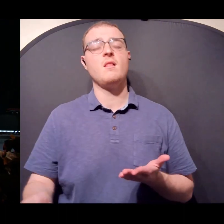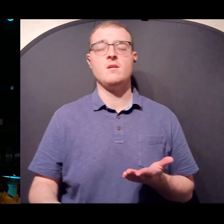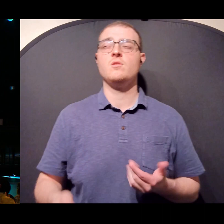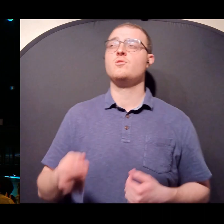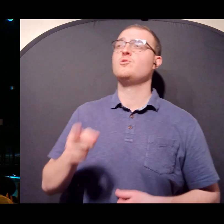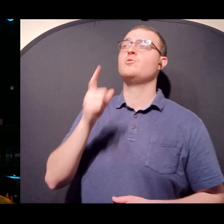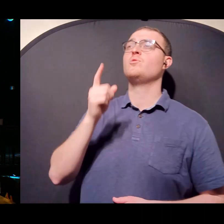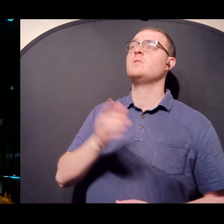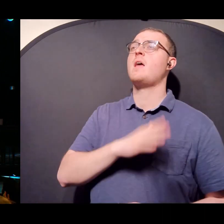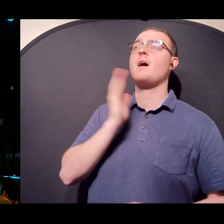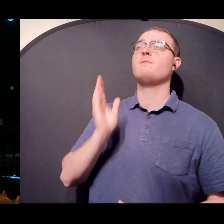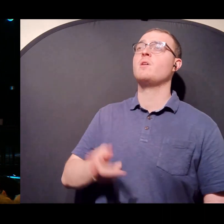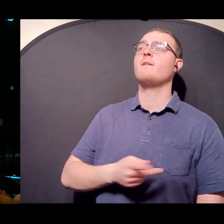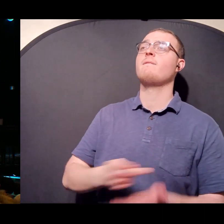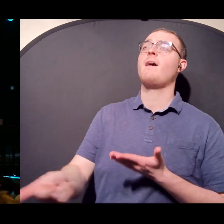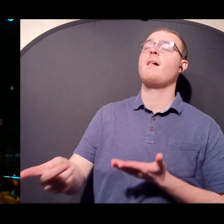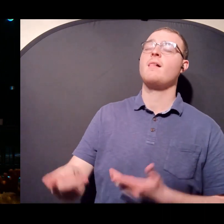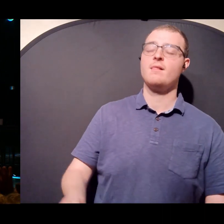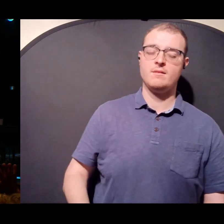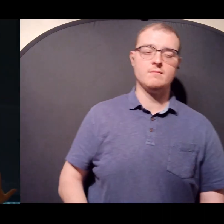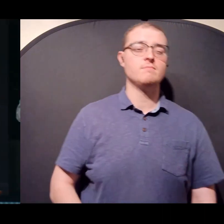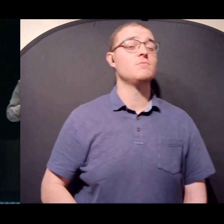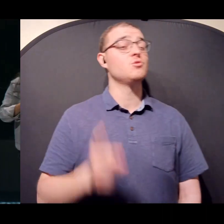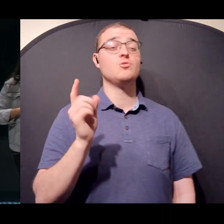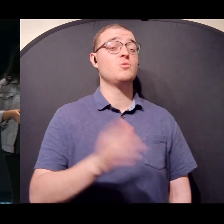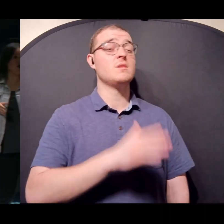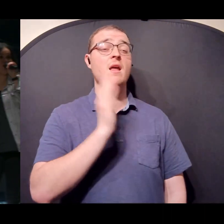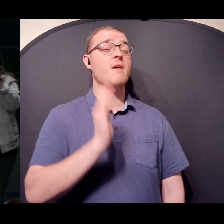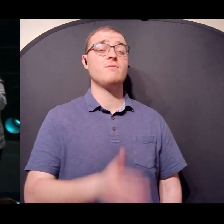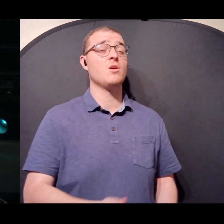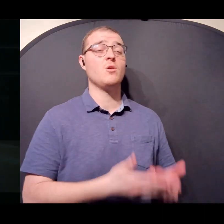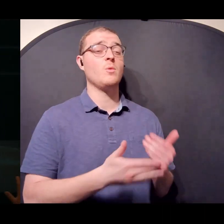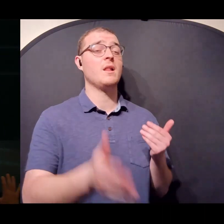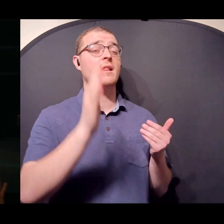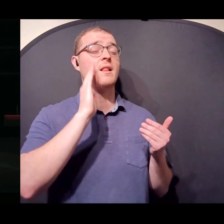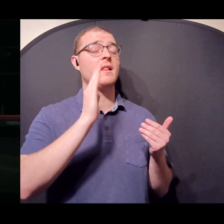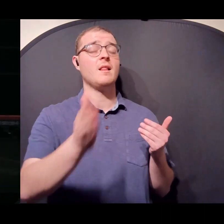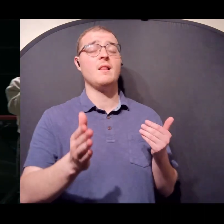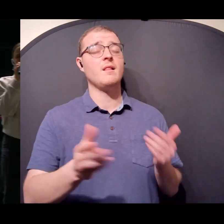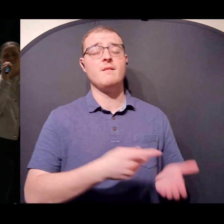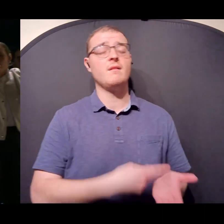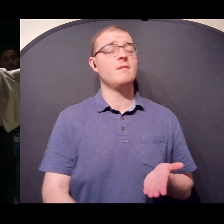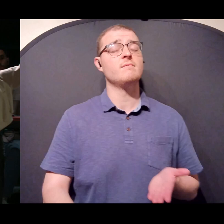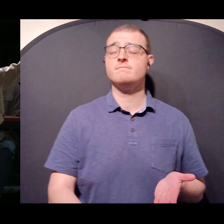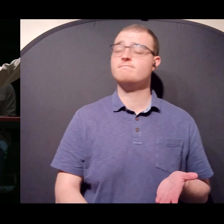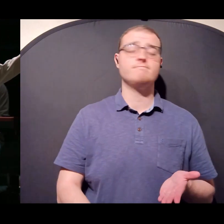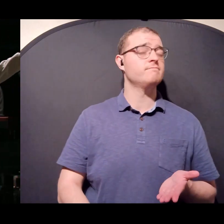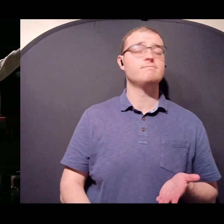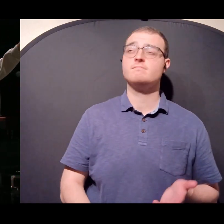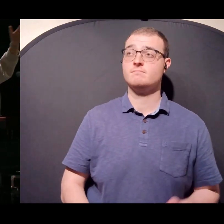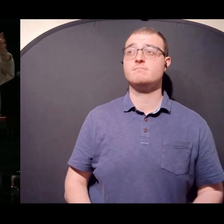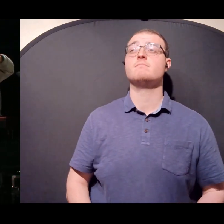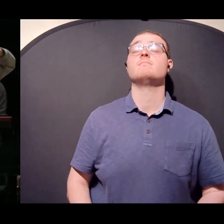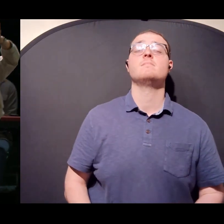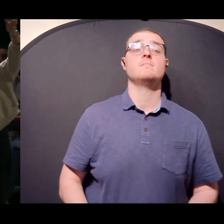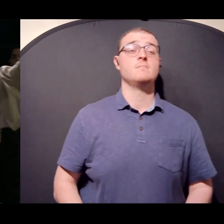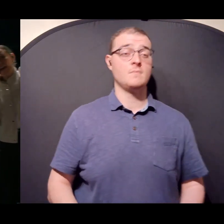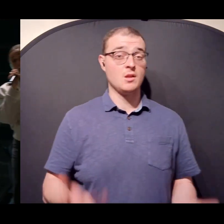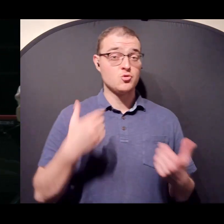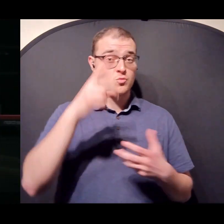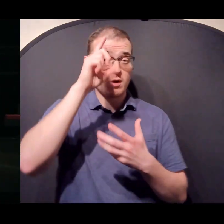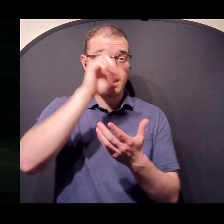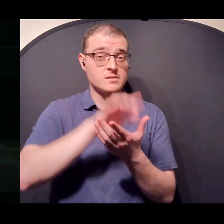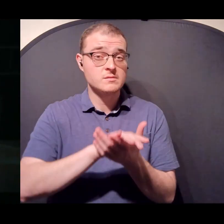you never fail. Cause you never fail. And you never will. Do you believe it